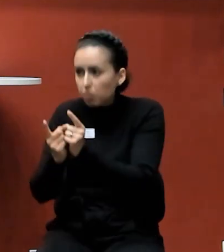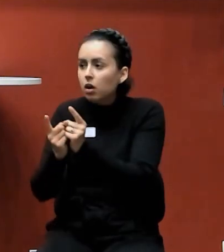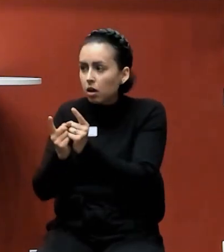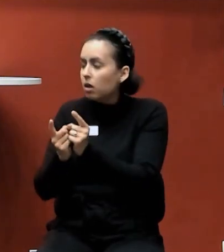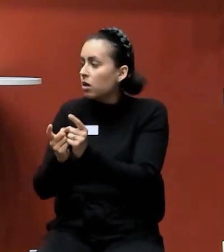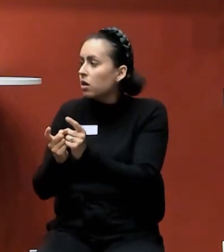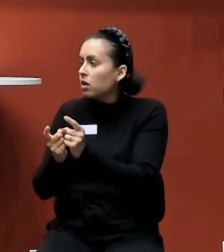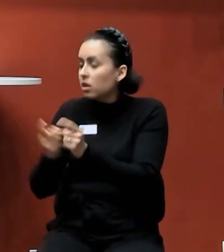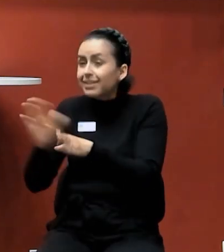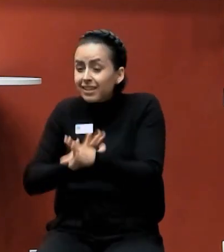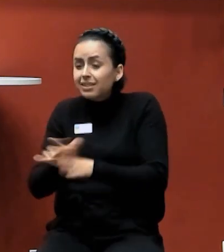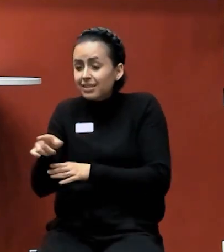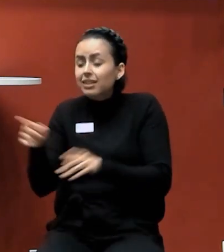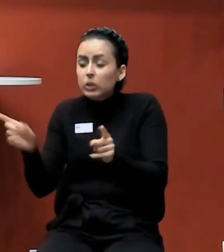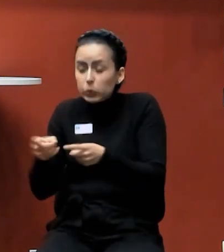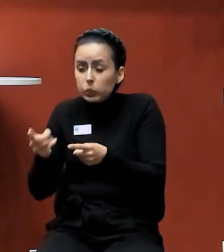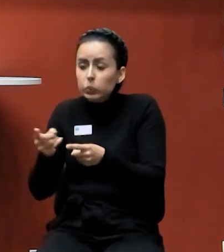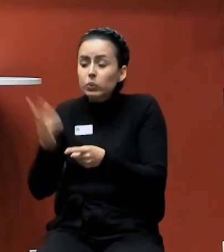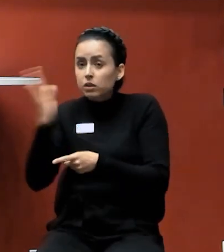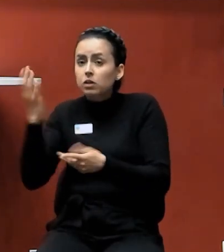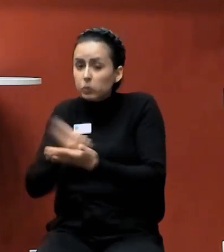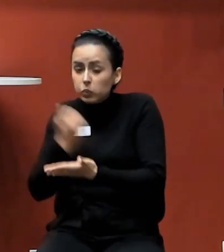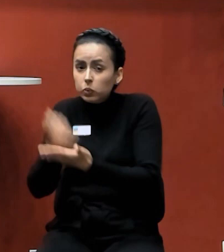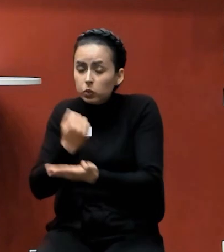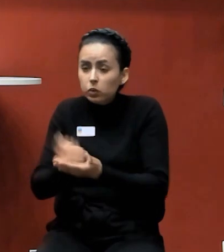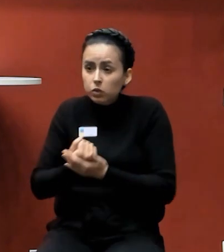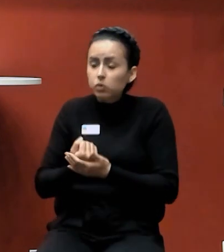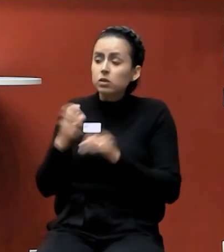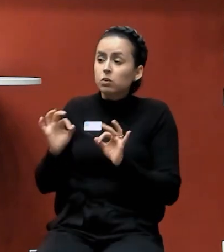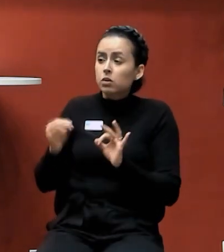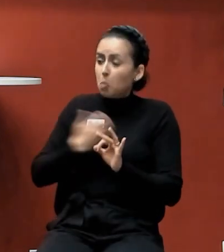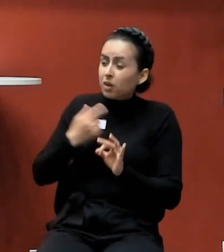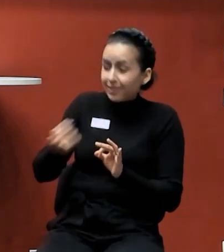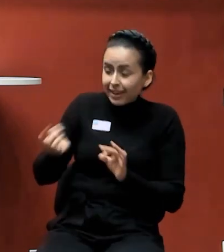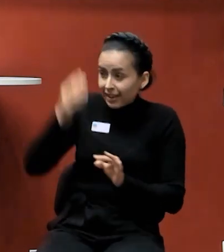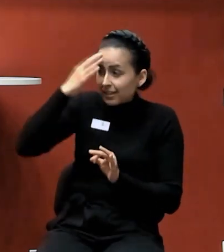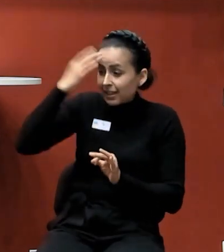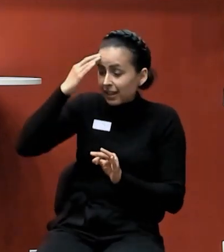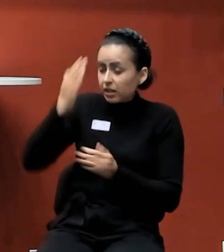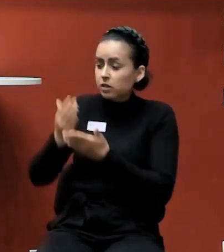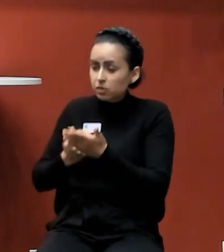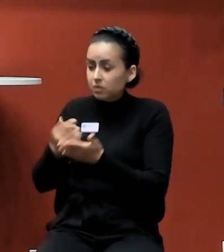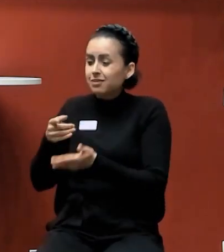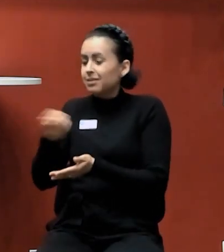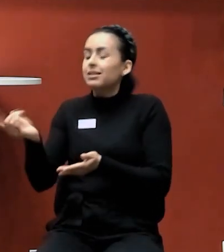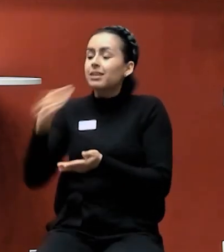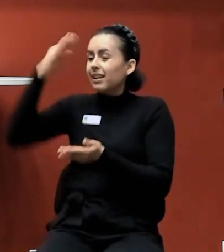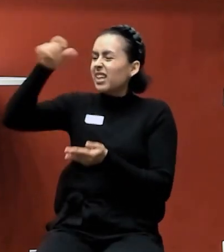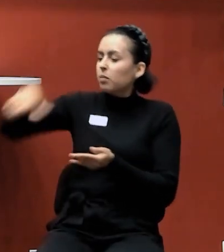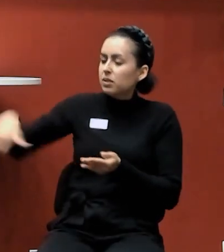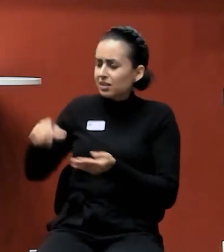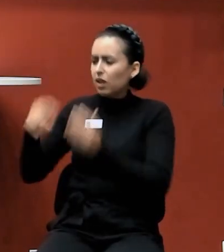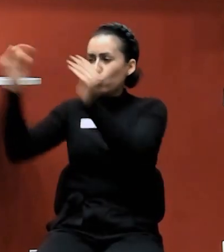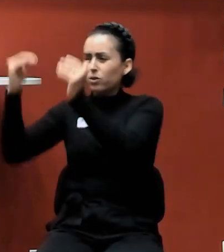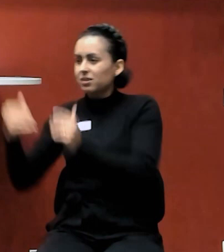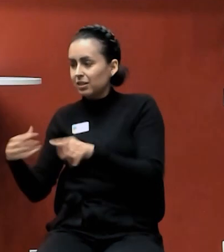use that short time you're having, find out how much do they know, because these are people who are close to that organization, these are